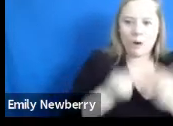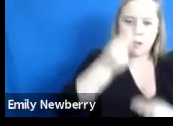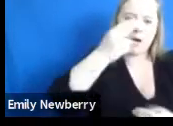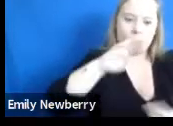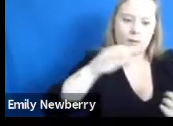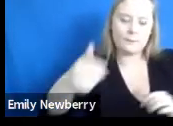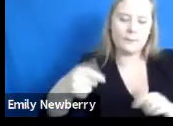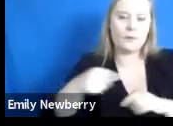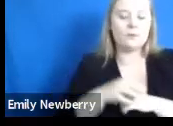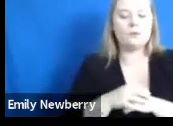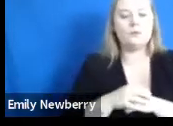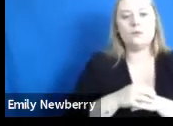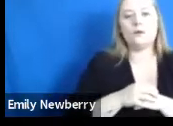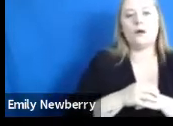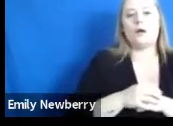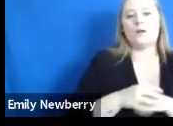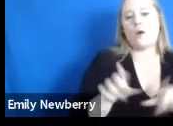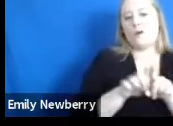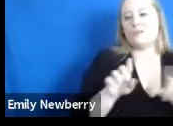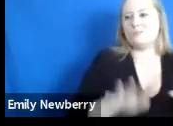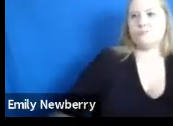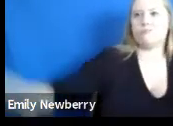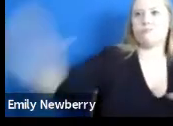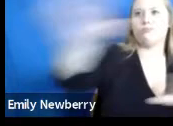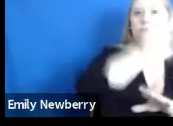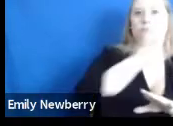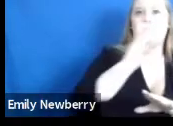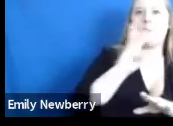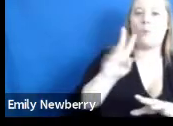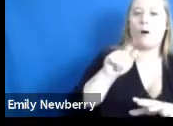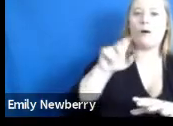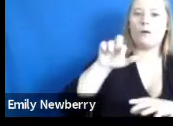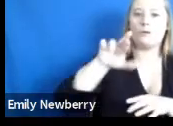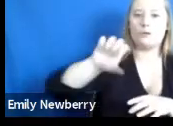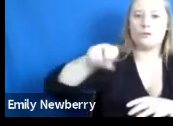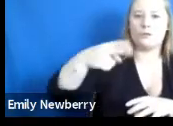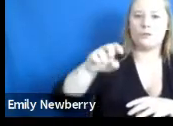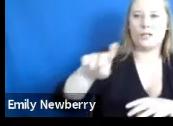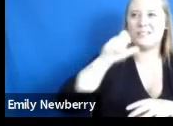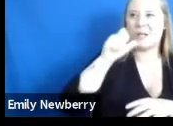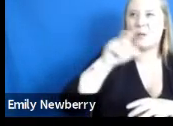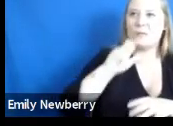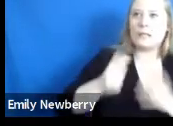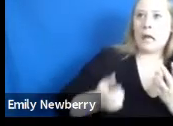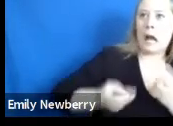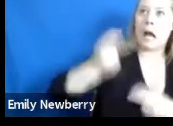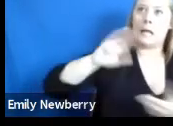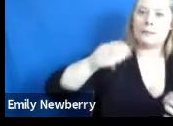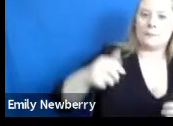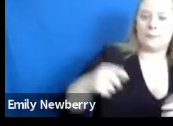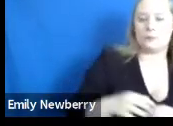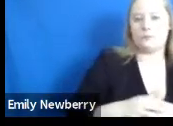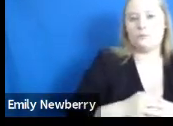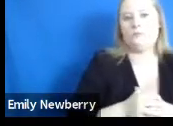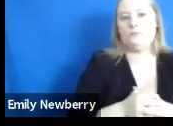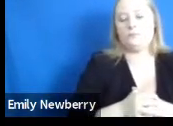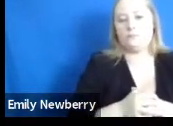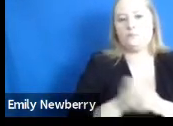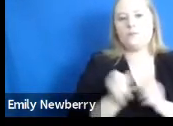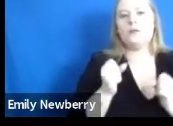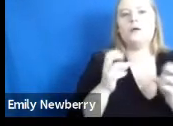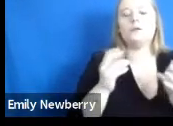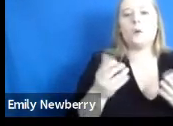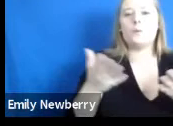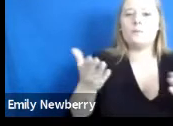across the watershed did not result in high bioavailable concentrations. So we have been sharing our